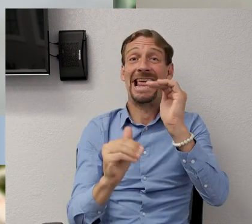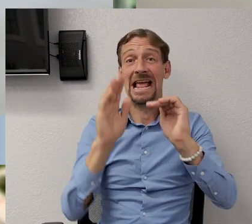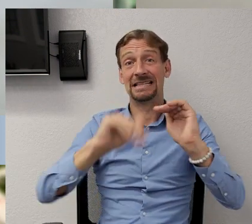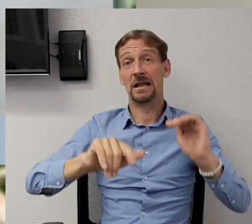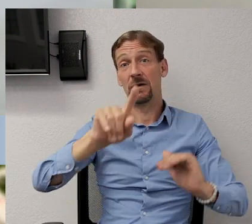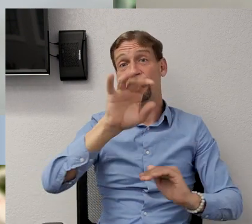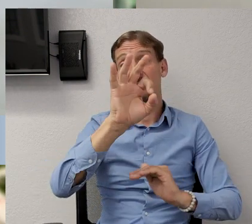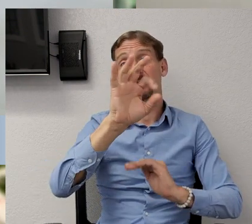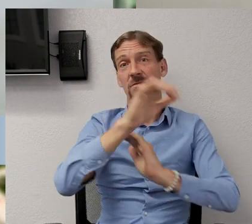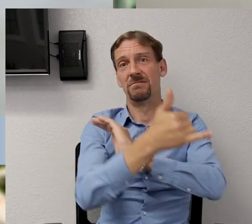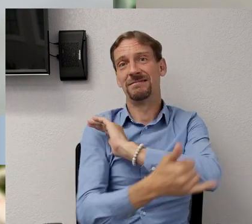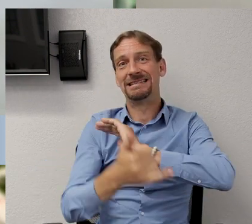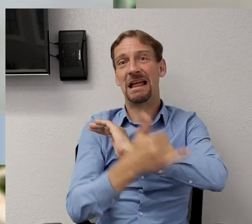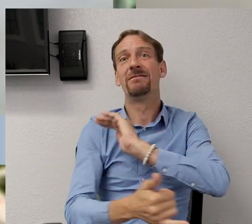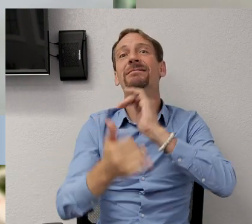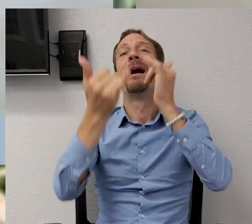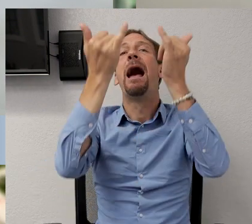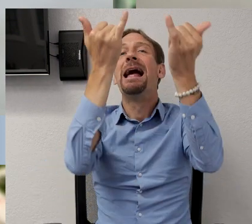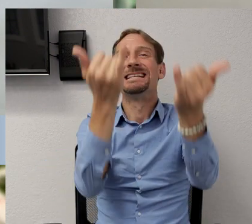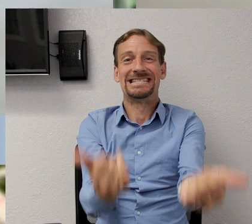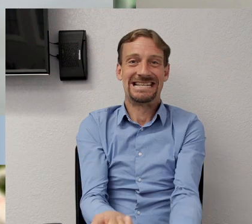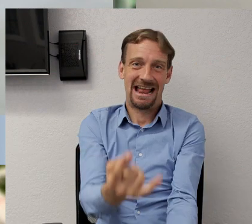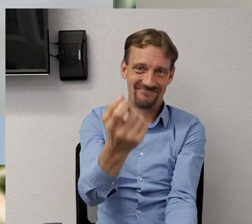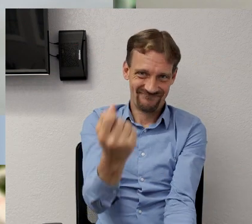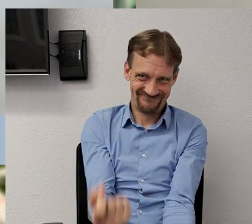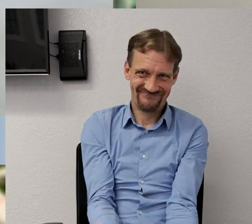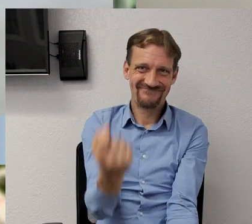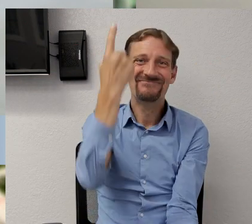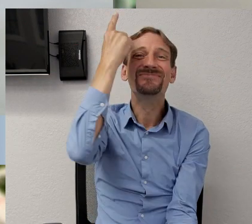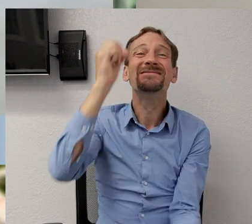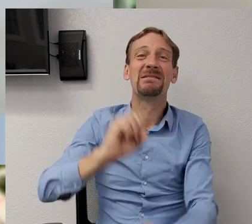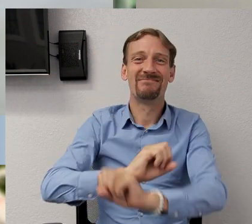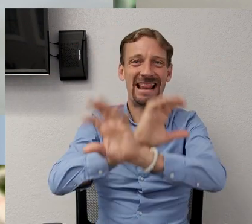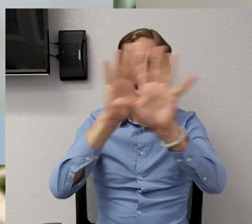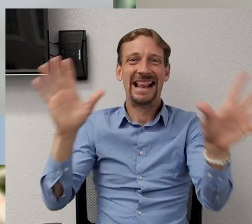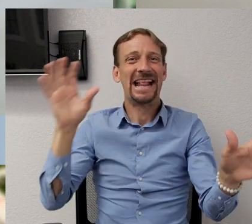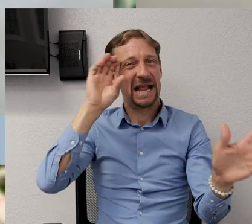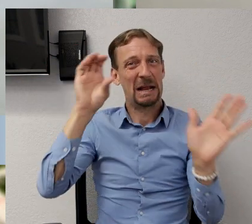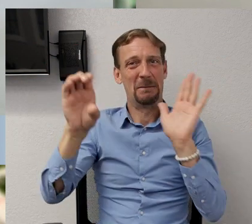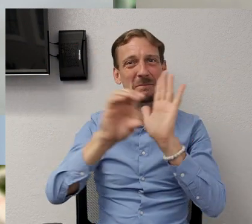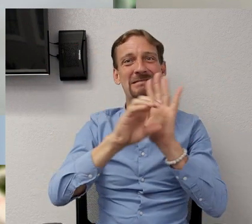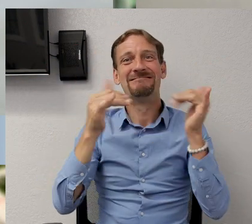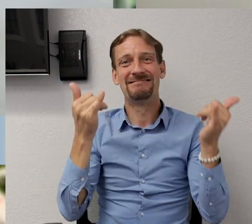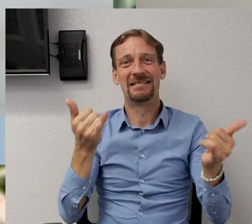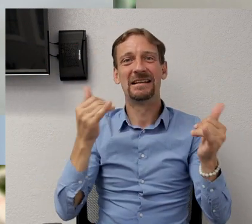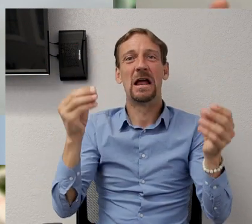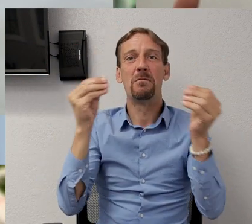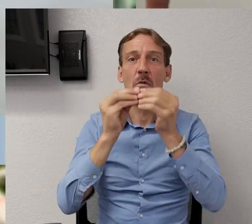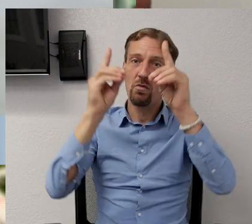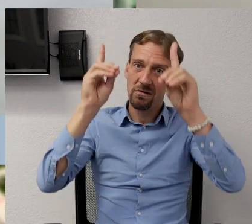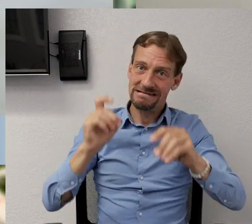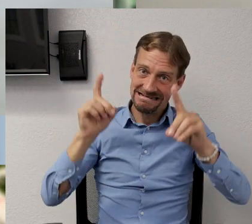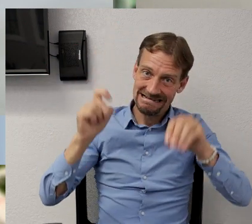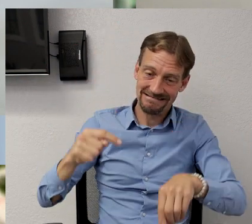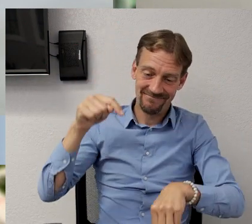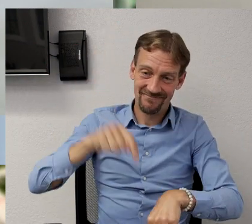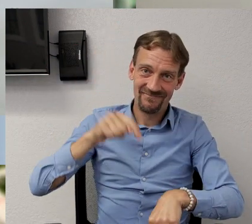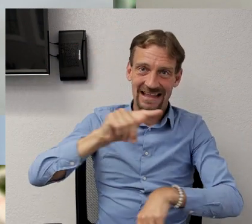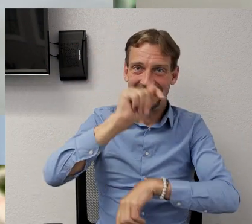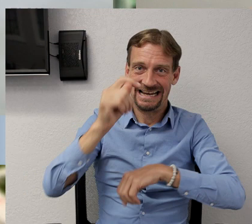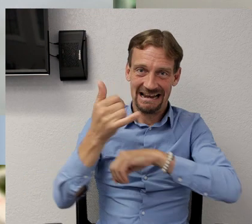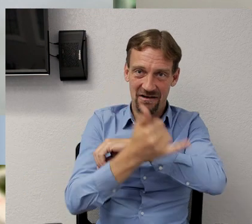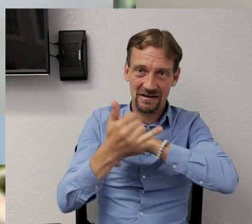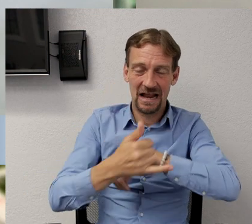Fresno County. And now you go, well, maybe that starts making a little bit more sense. You're doing more testing, and we had the